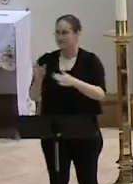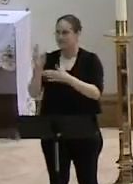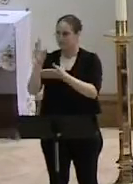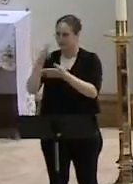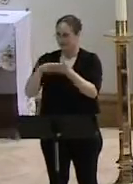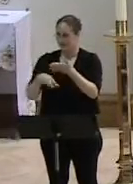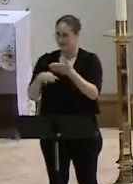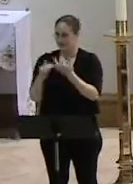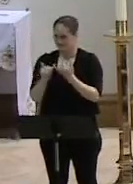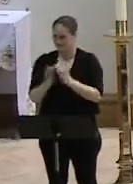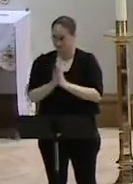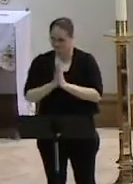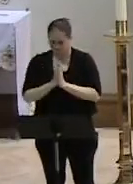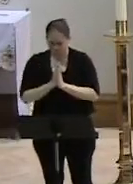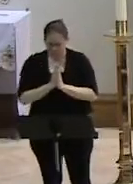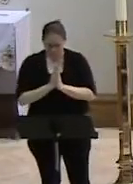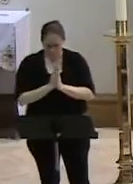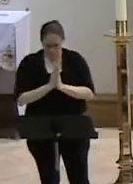scripture readings.